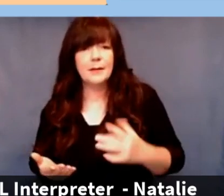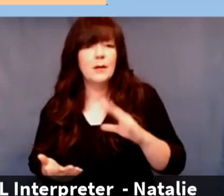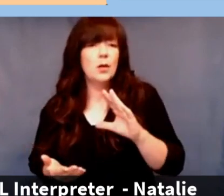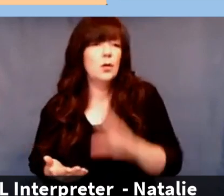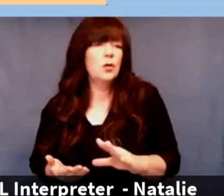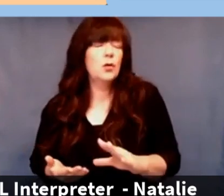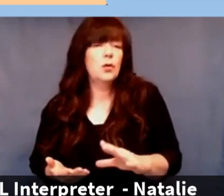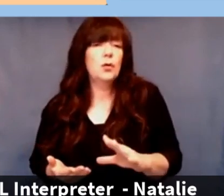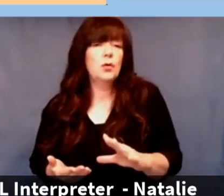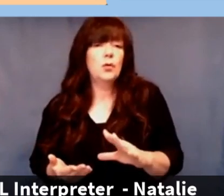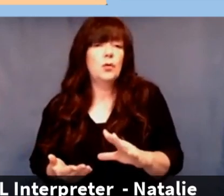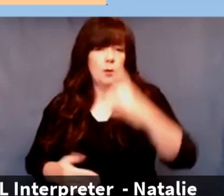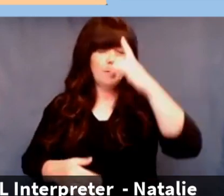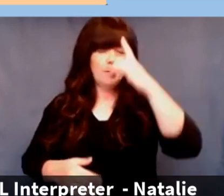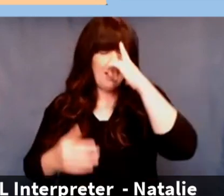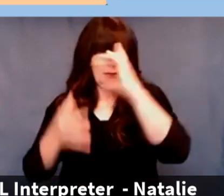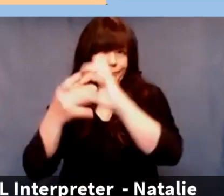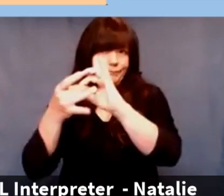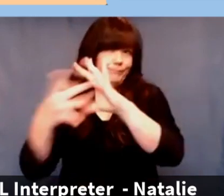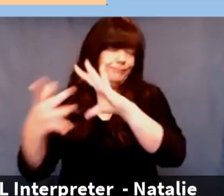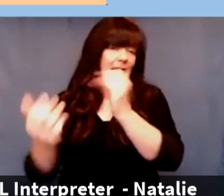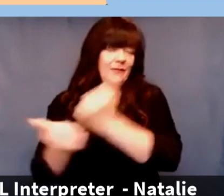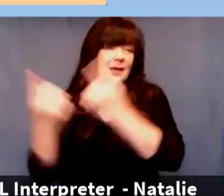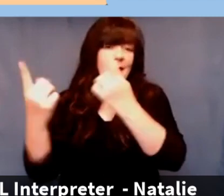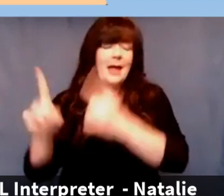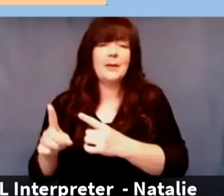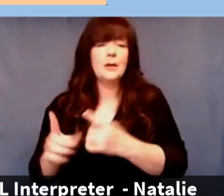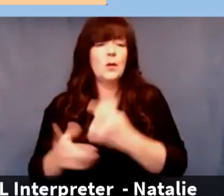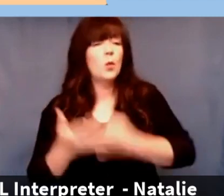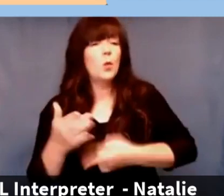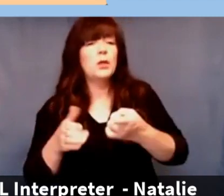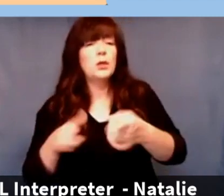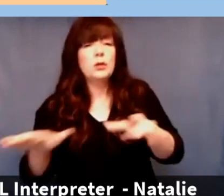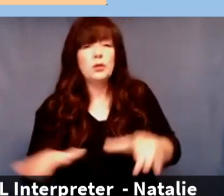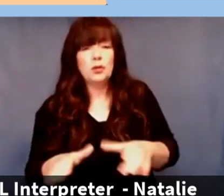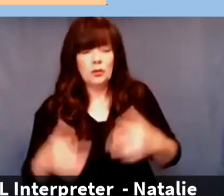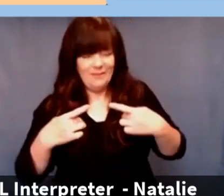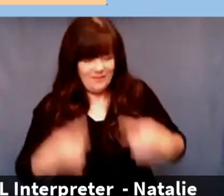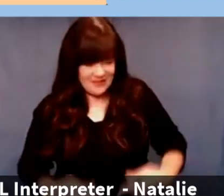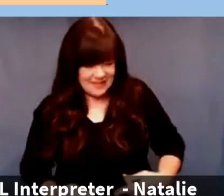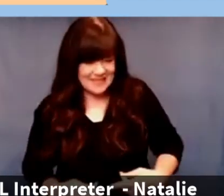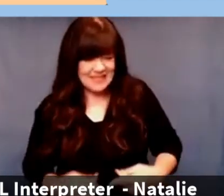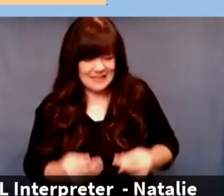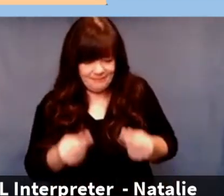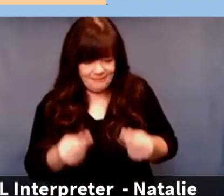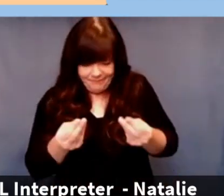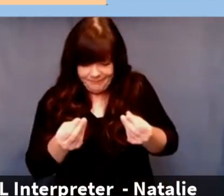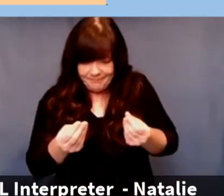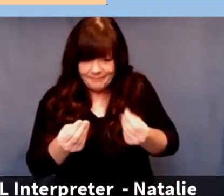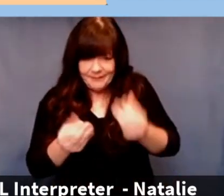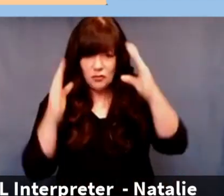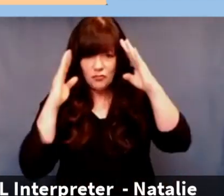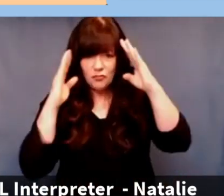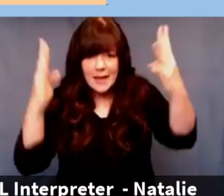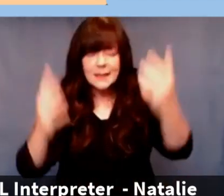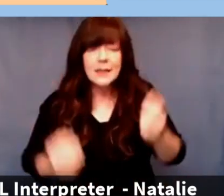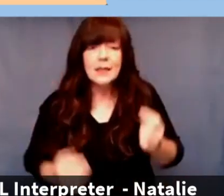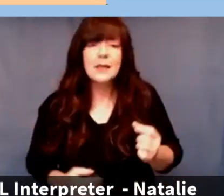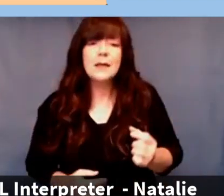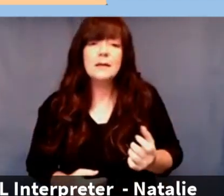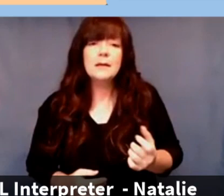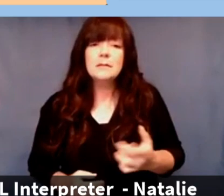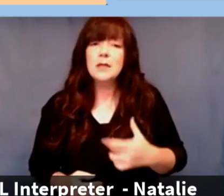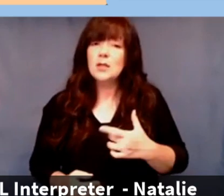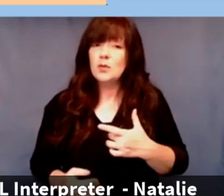to get your mind off of everything that you are physically and tangibly creating, or, you know, and I